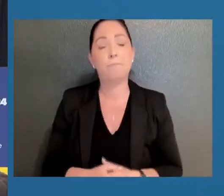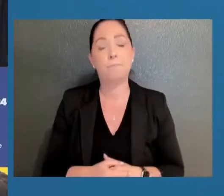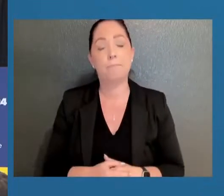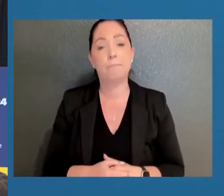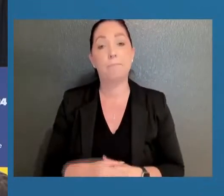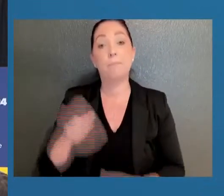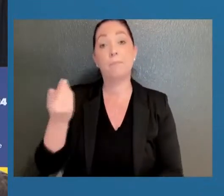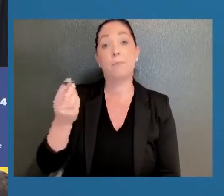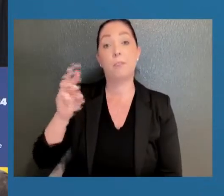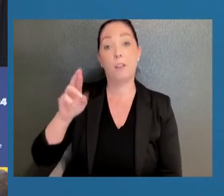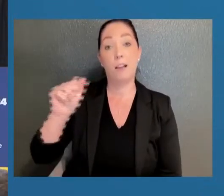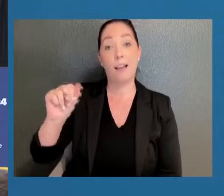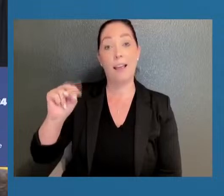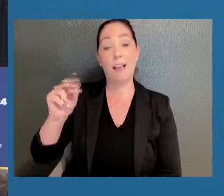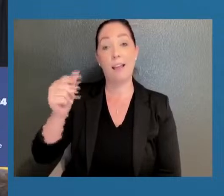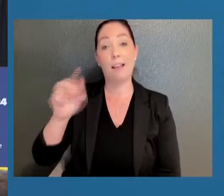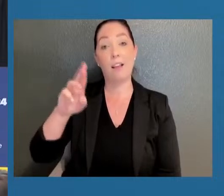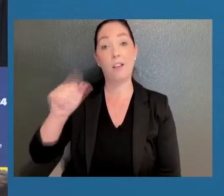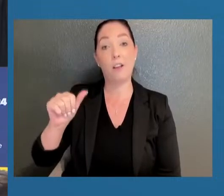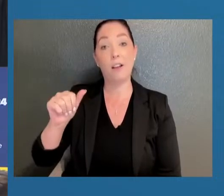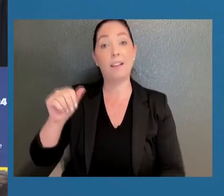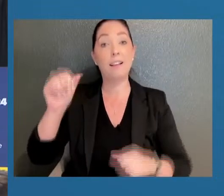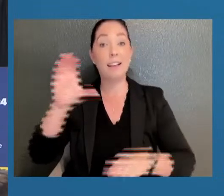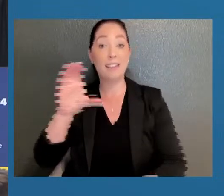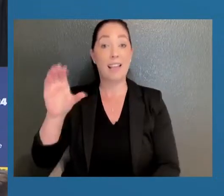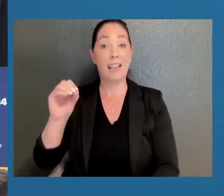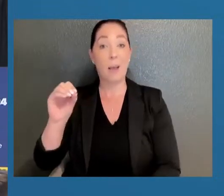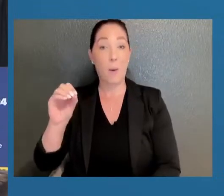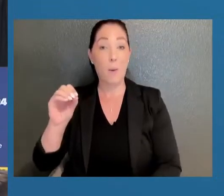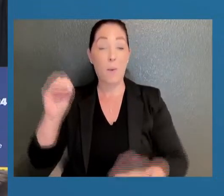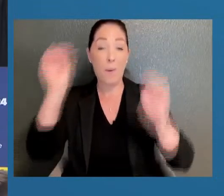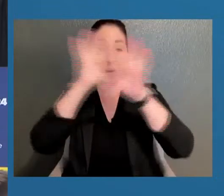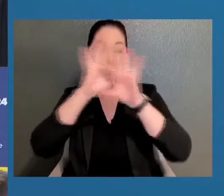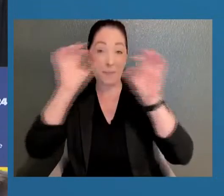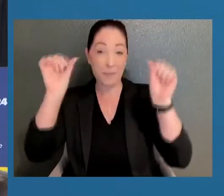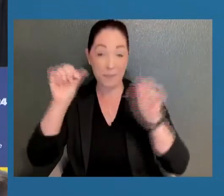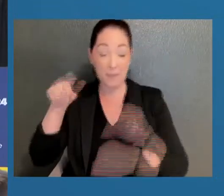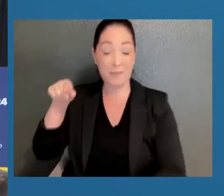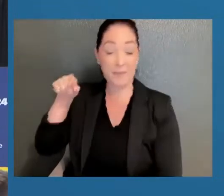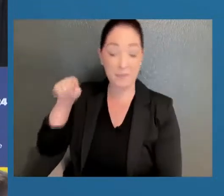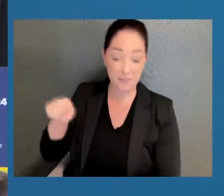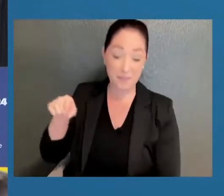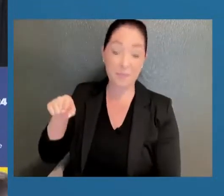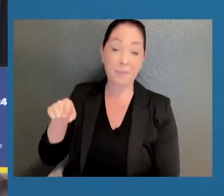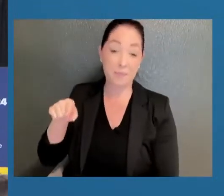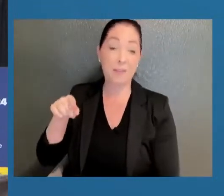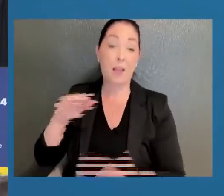Dr. Ansari, the CEO of the Community Health Center of Buffalo, rock star in her own right.